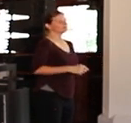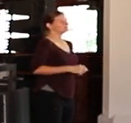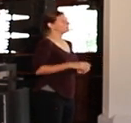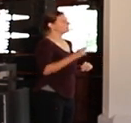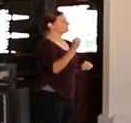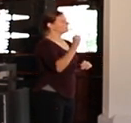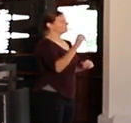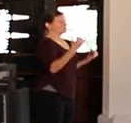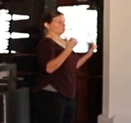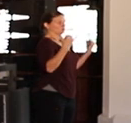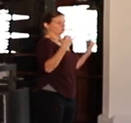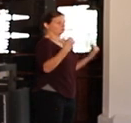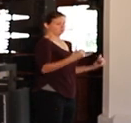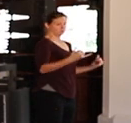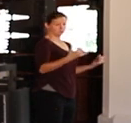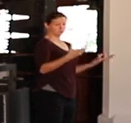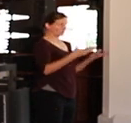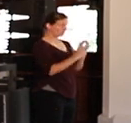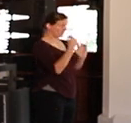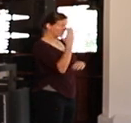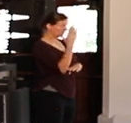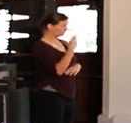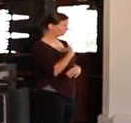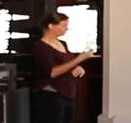So what I want to ask first is, did everyone enjoy lunch?